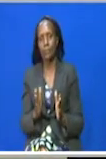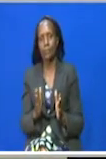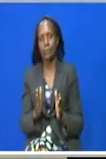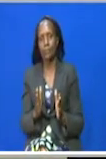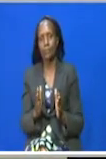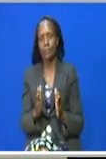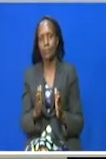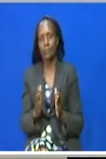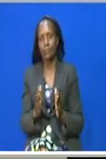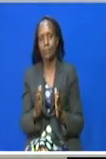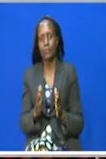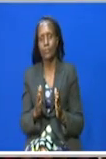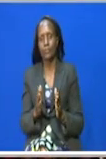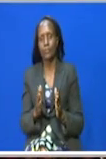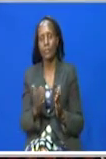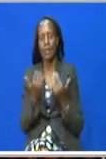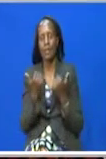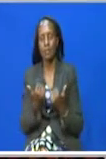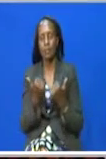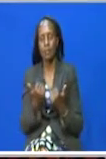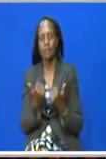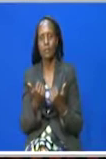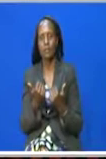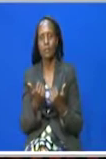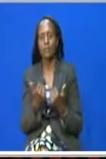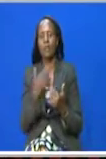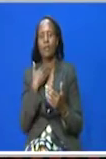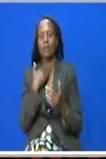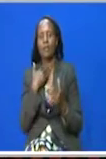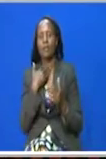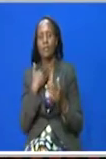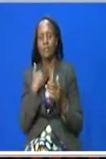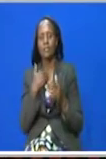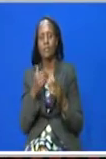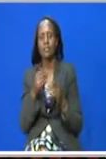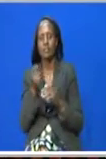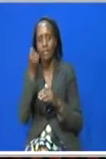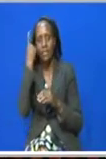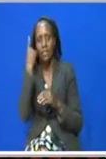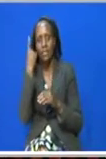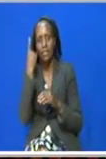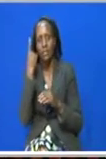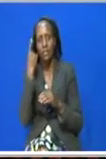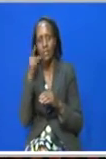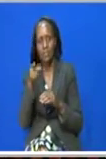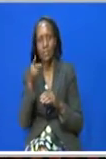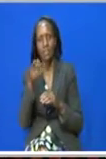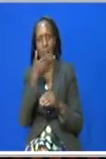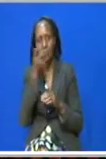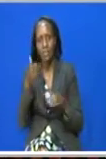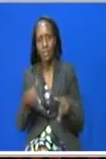I want us to get into an example that will help us to understand this in a